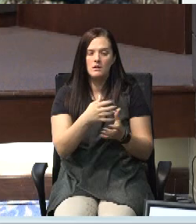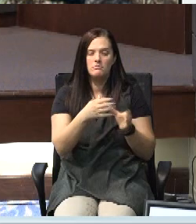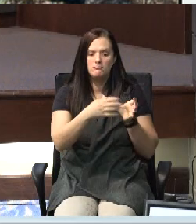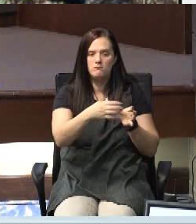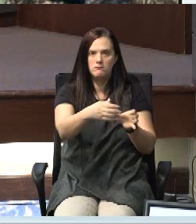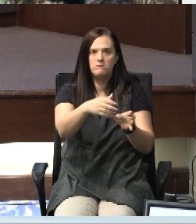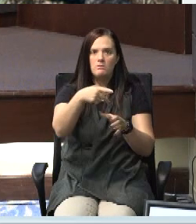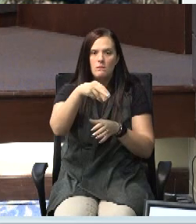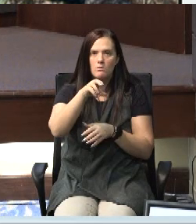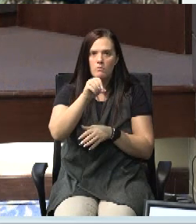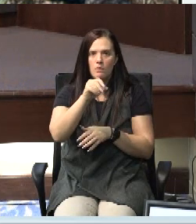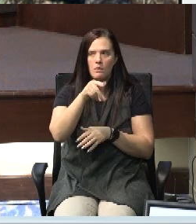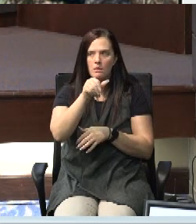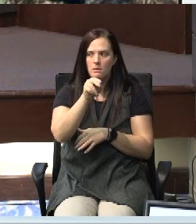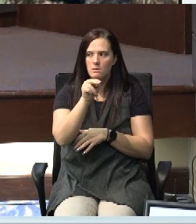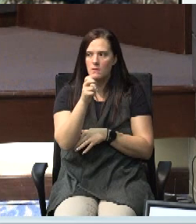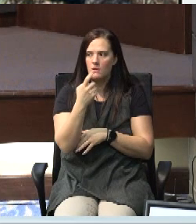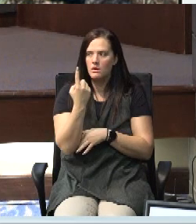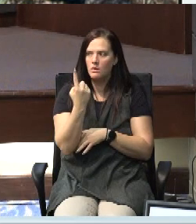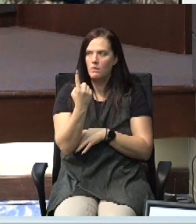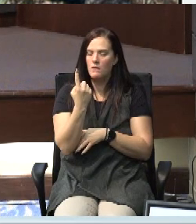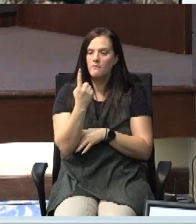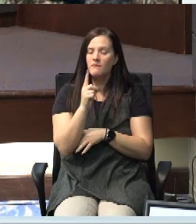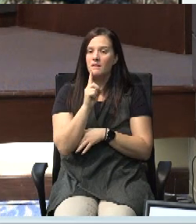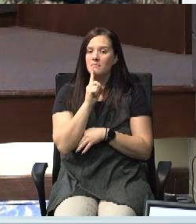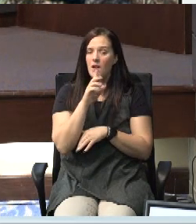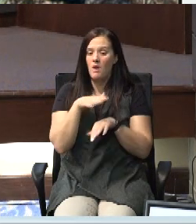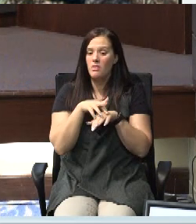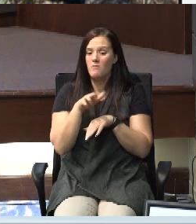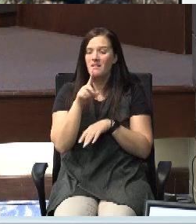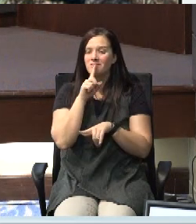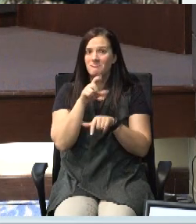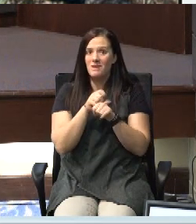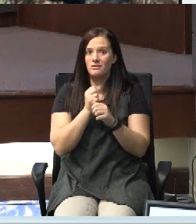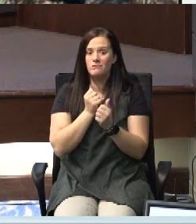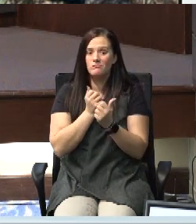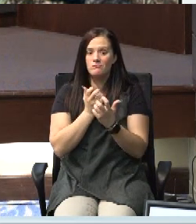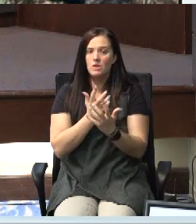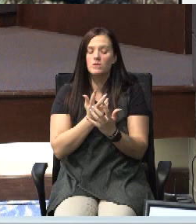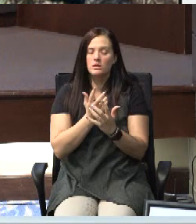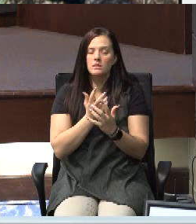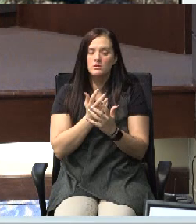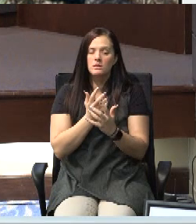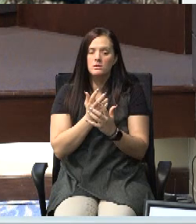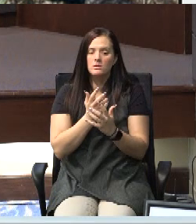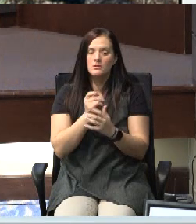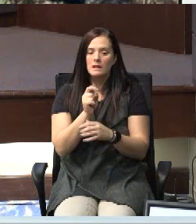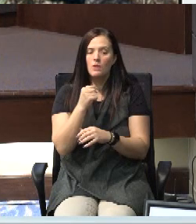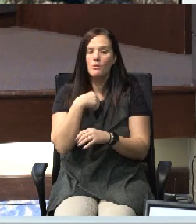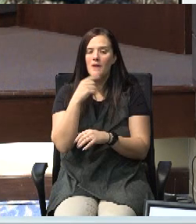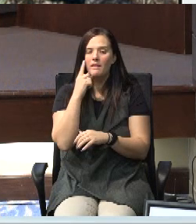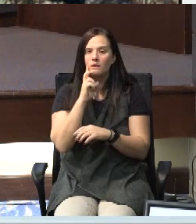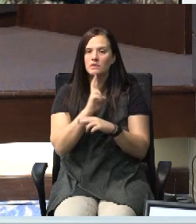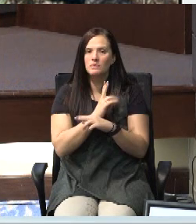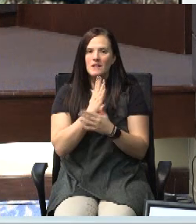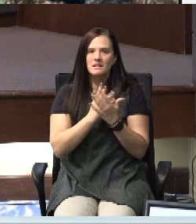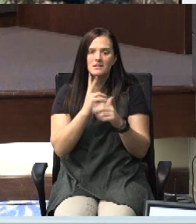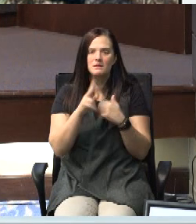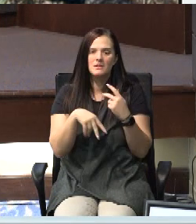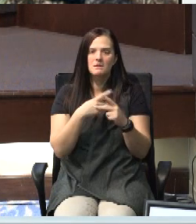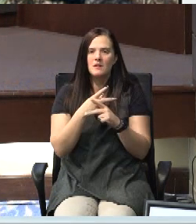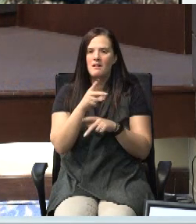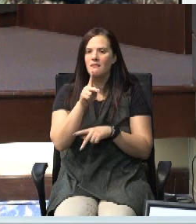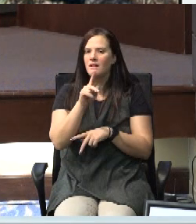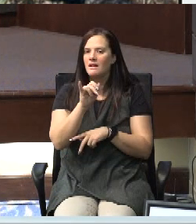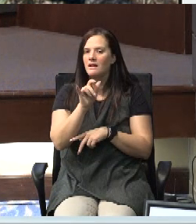Jeez. And one on the right is actually a burn pit that we think was being used as some type of